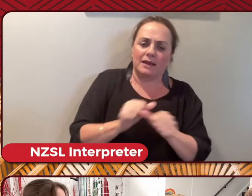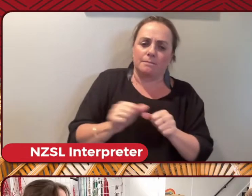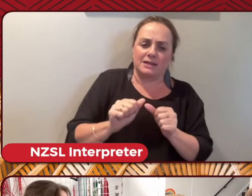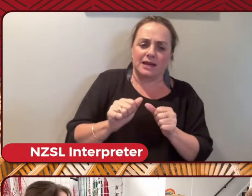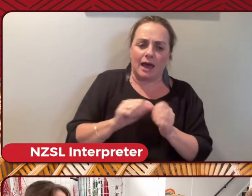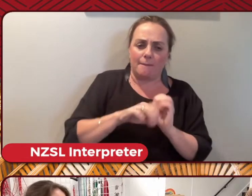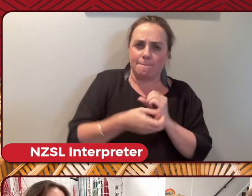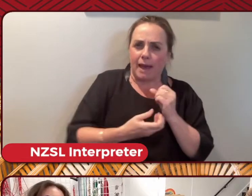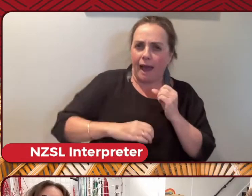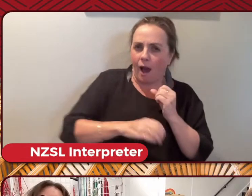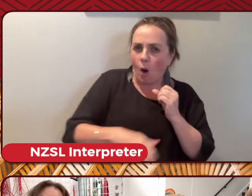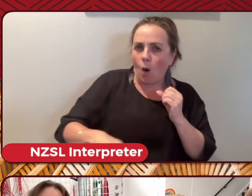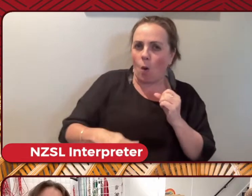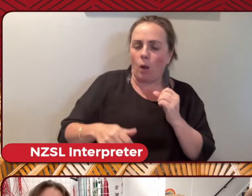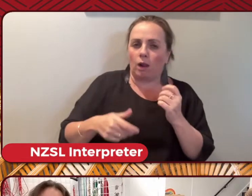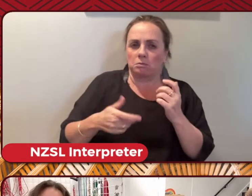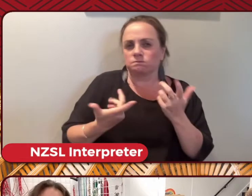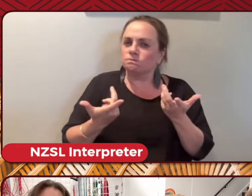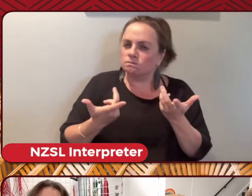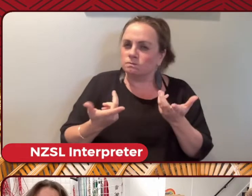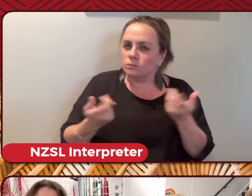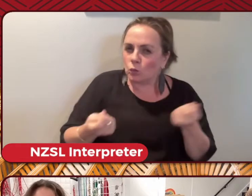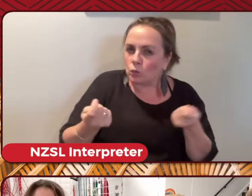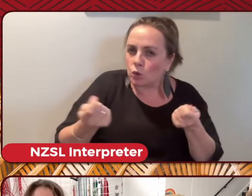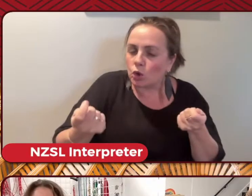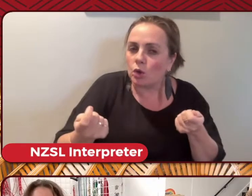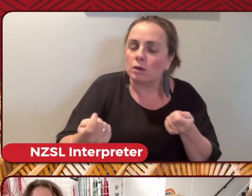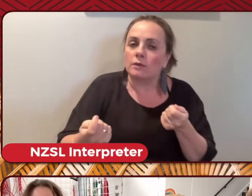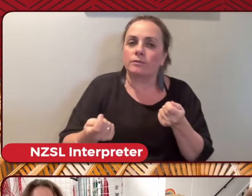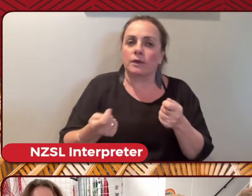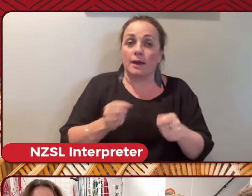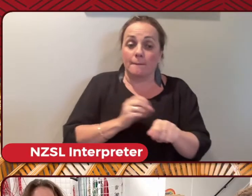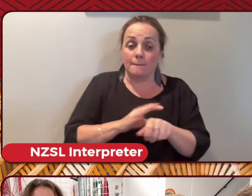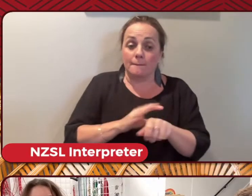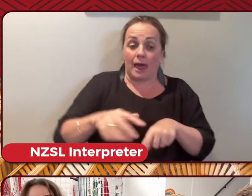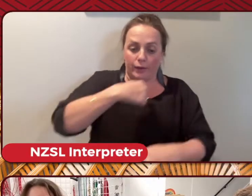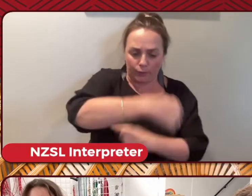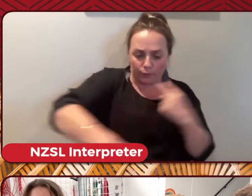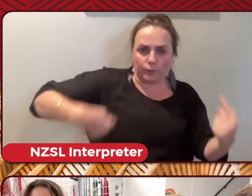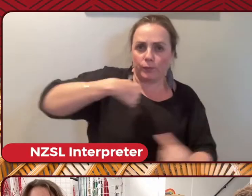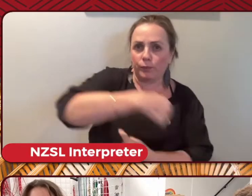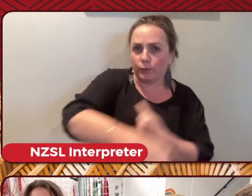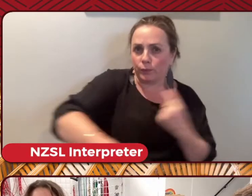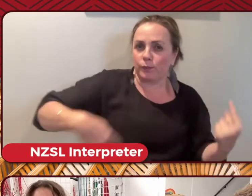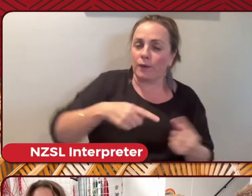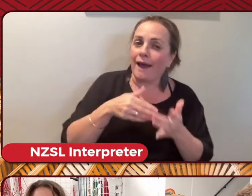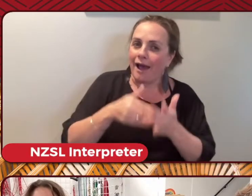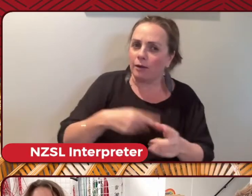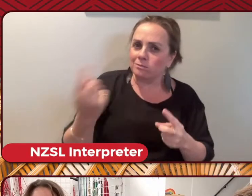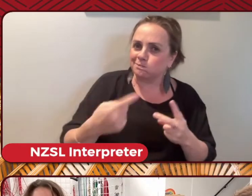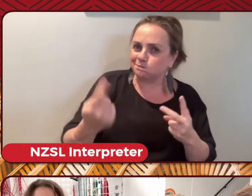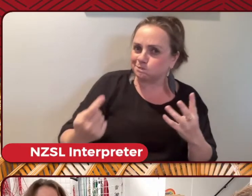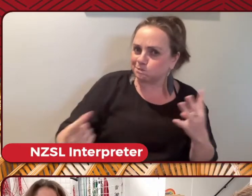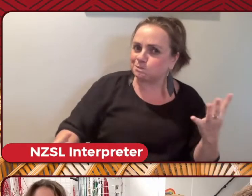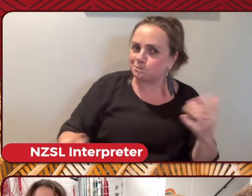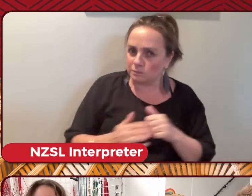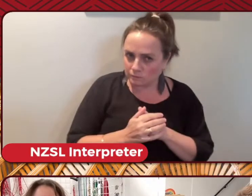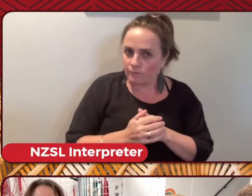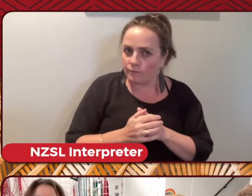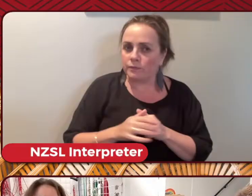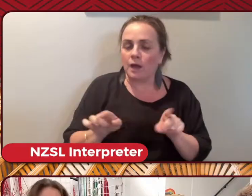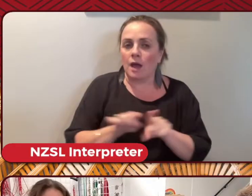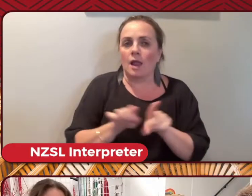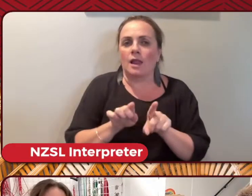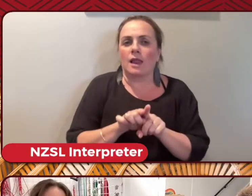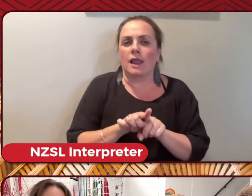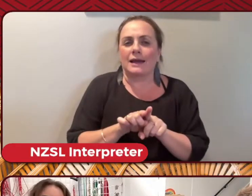blood flow and circulation. And we're really using it adjunct to the traditional method of gait training, which is, say, 2 therapists